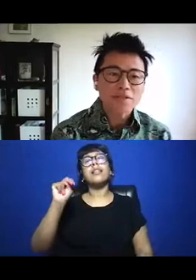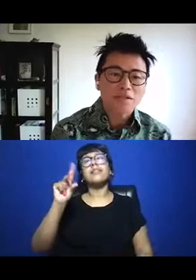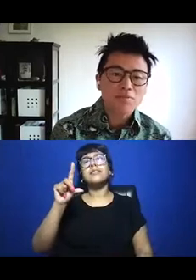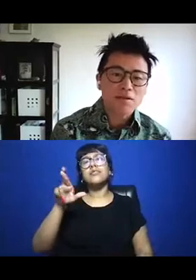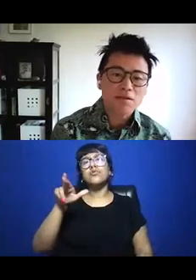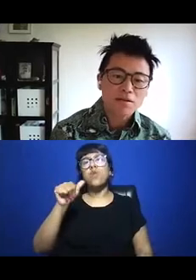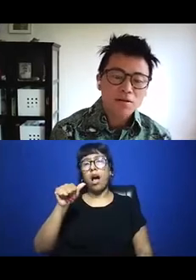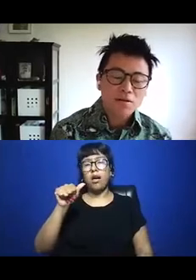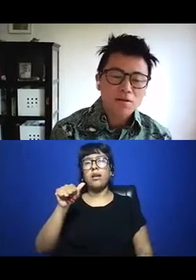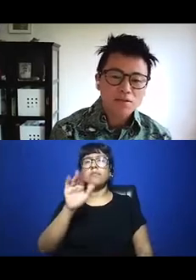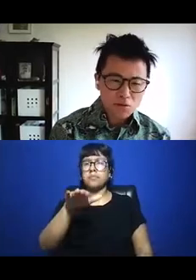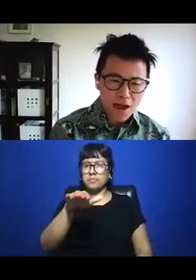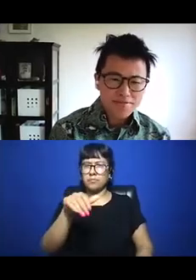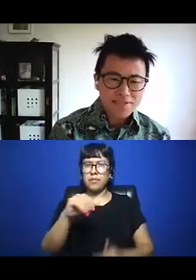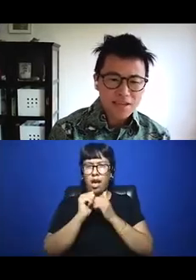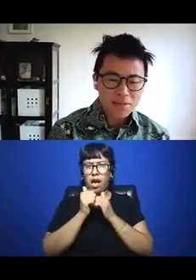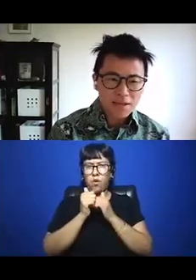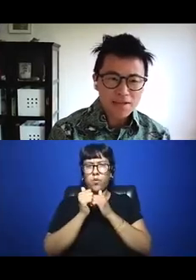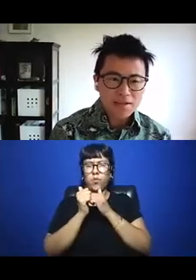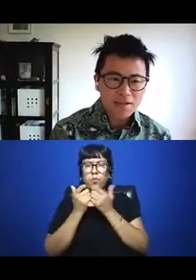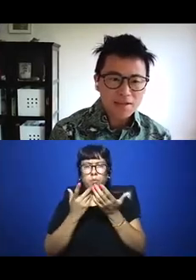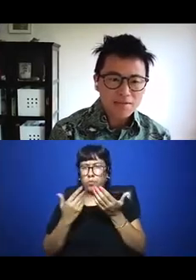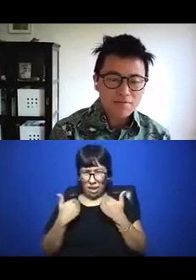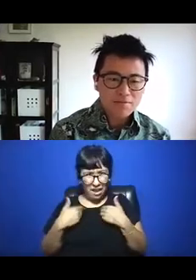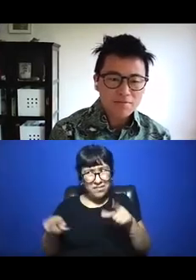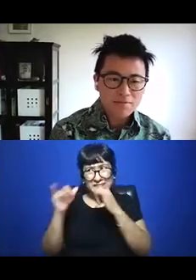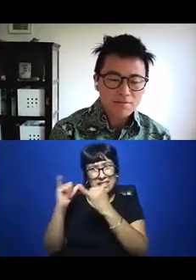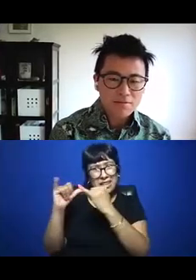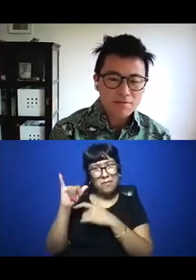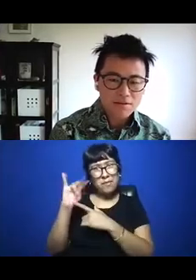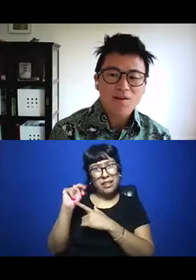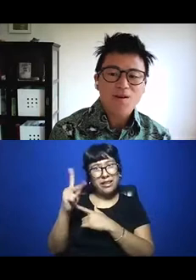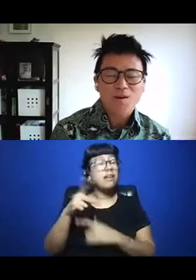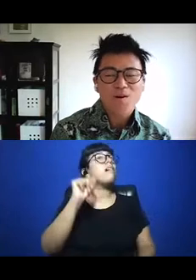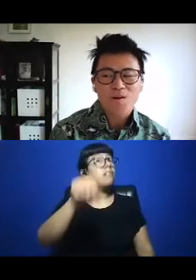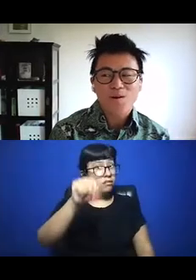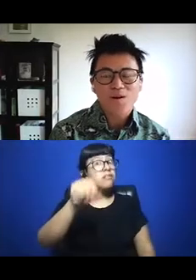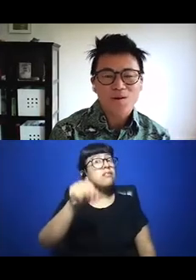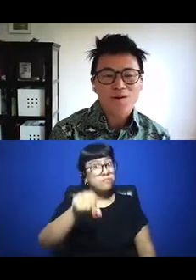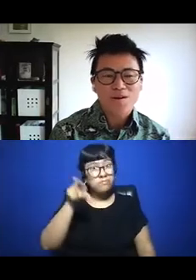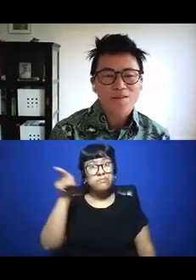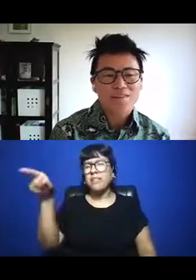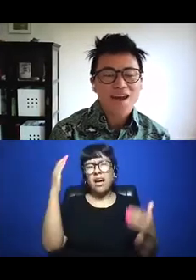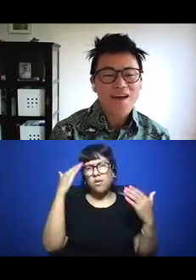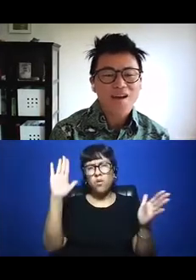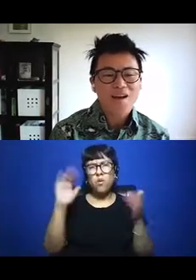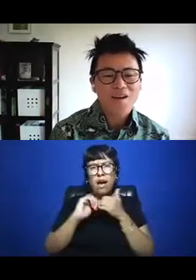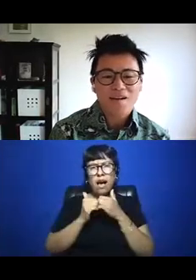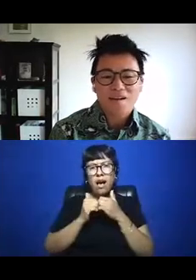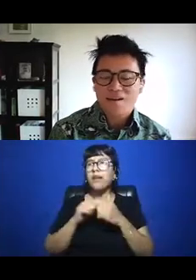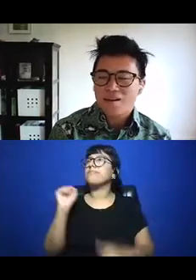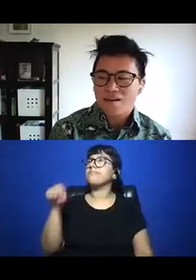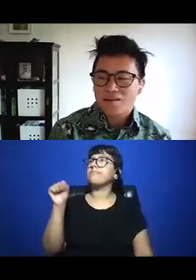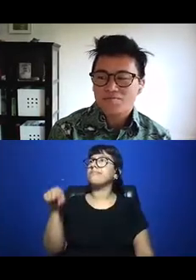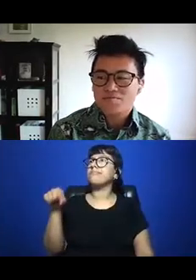able to determine, did you have the same link? Yes, I don't Ah. know how, Yeah.